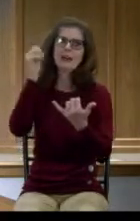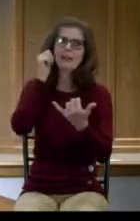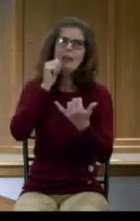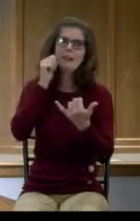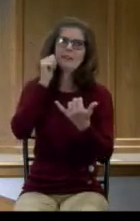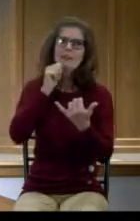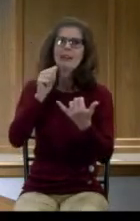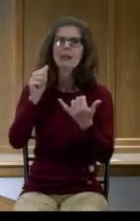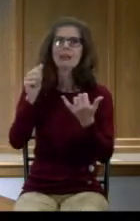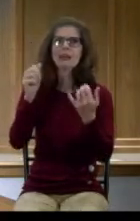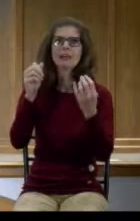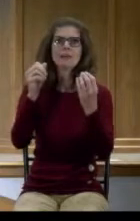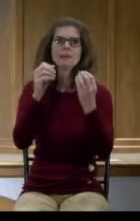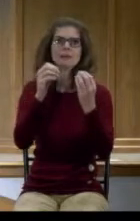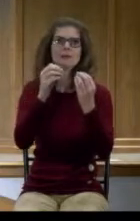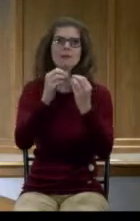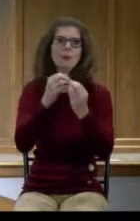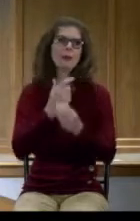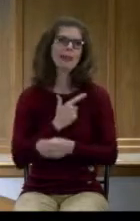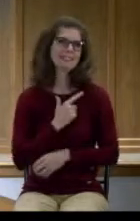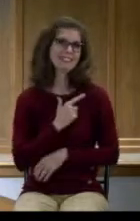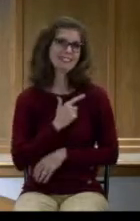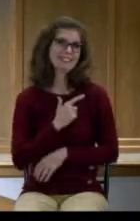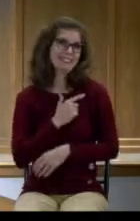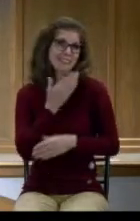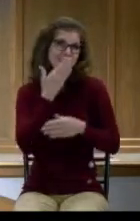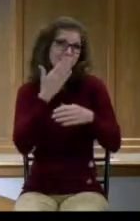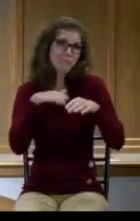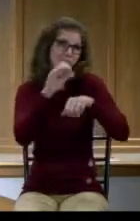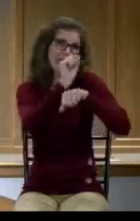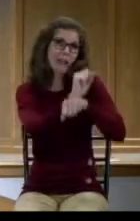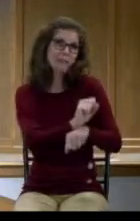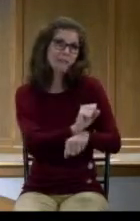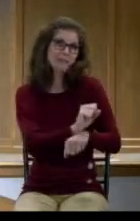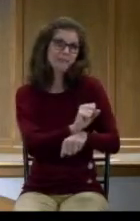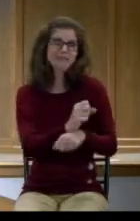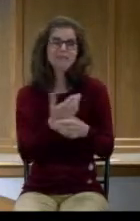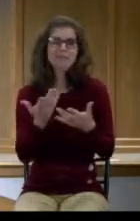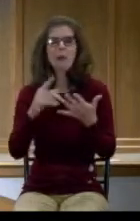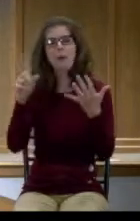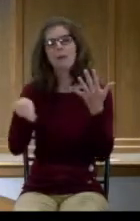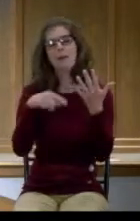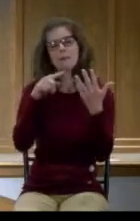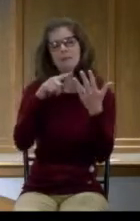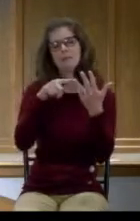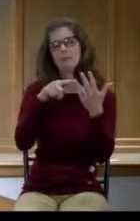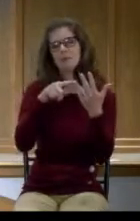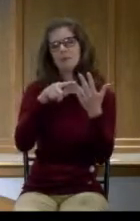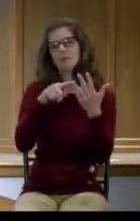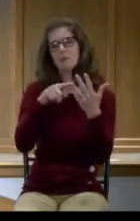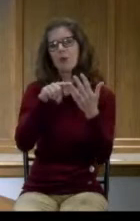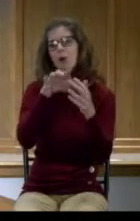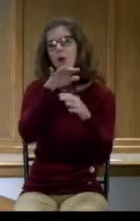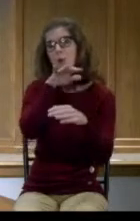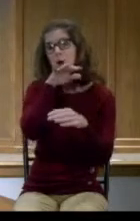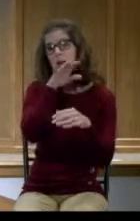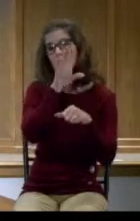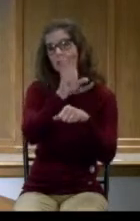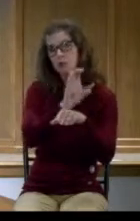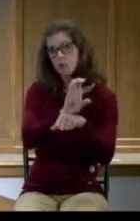you've been in a really long time. It's a bad habit. Or what about this one? Watching church